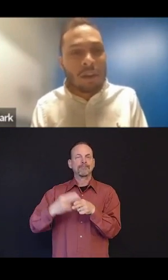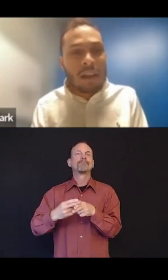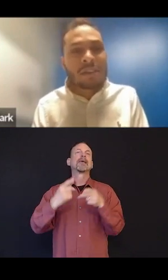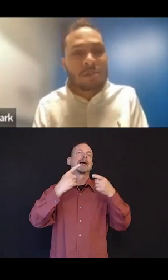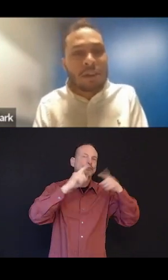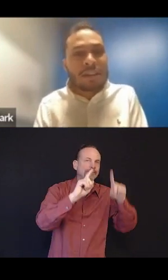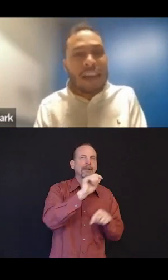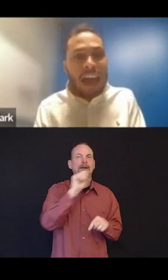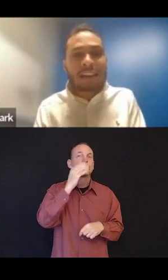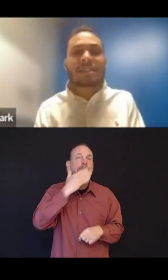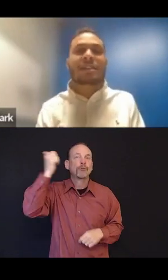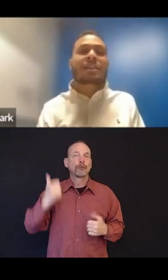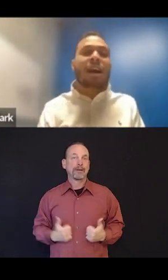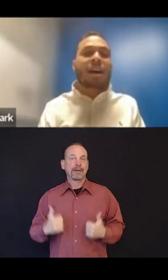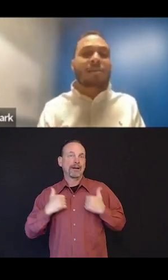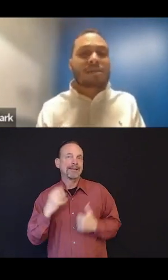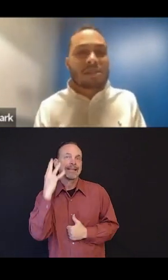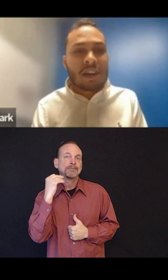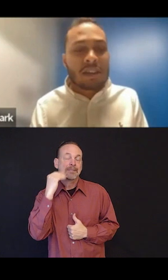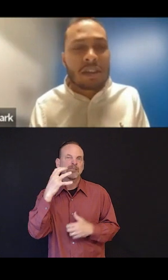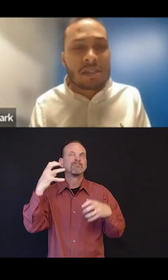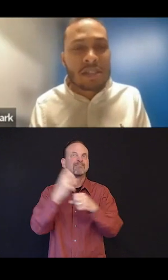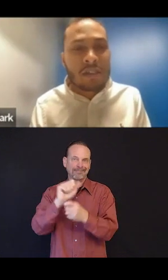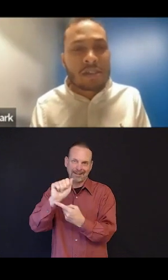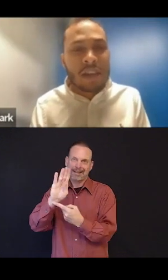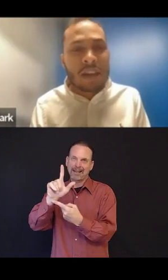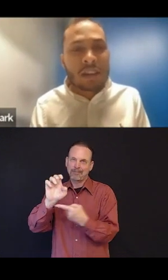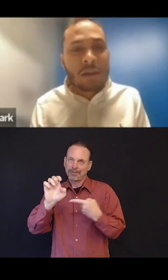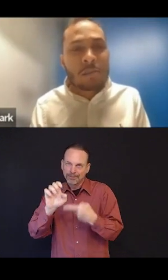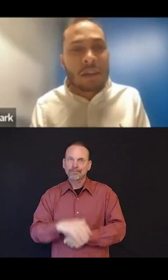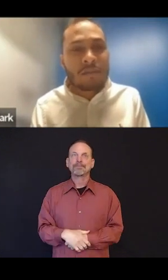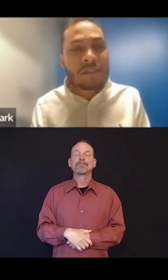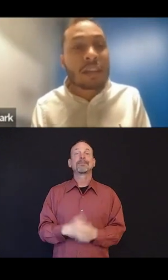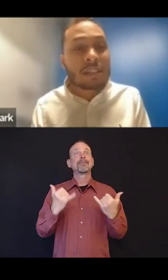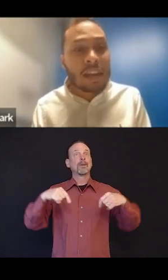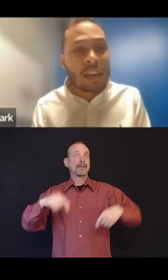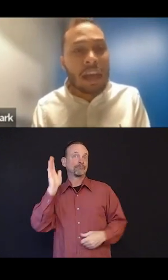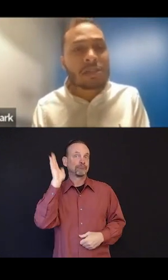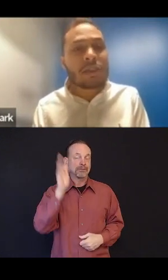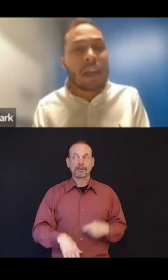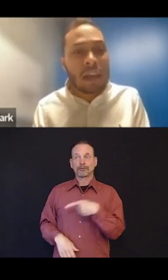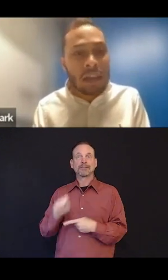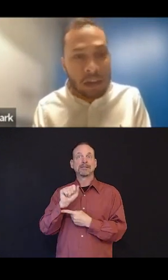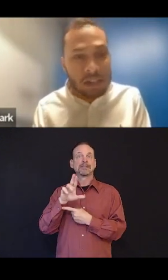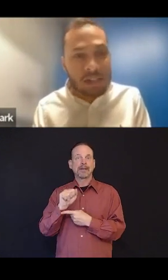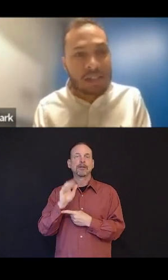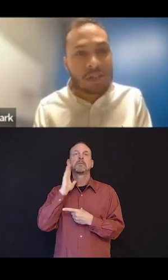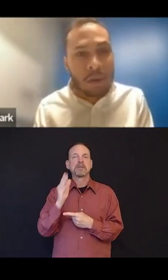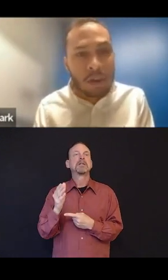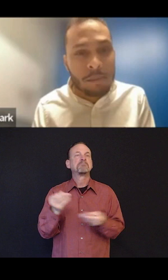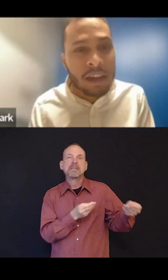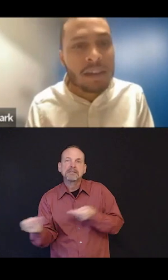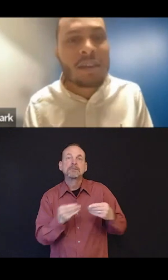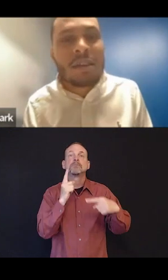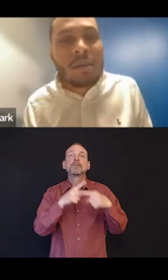Achieving a Better Life Experience Act. So Sarah's going to be facilitating answering any questions that